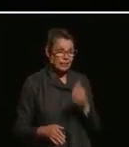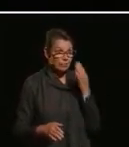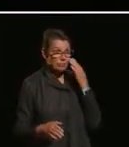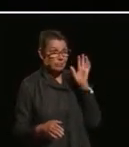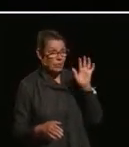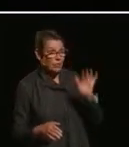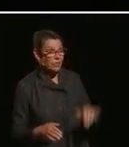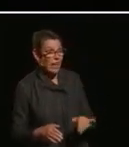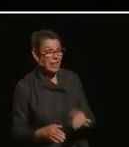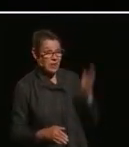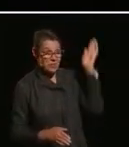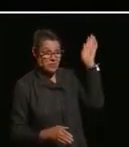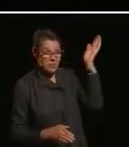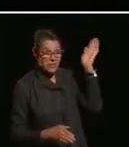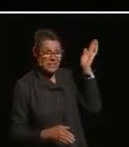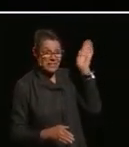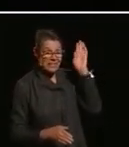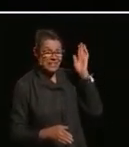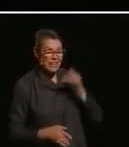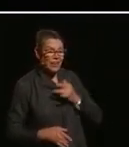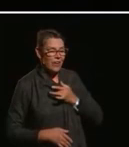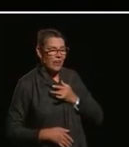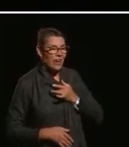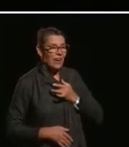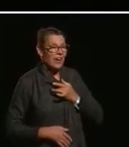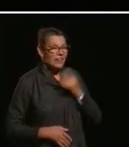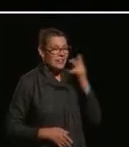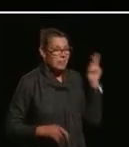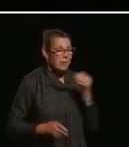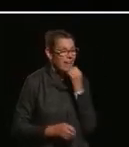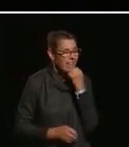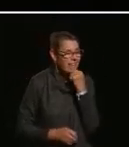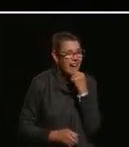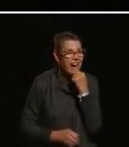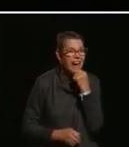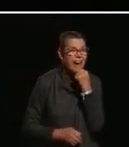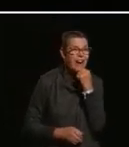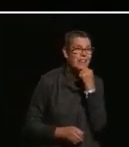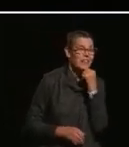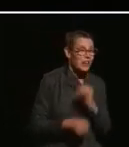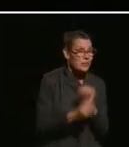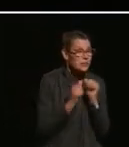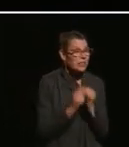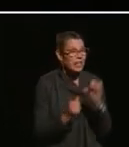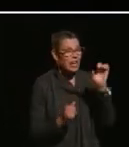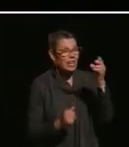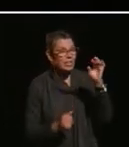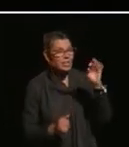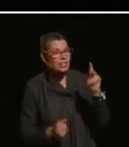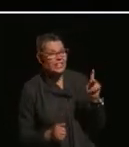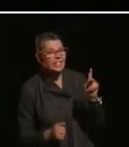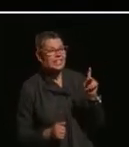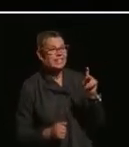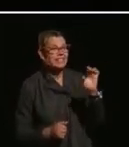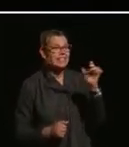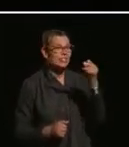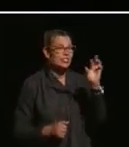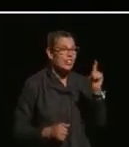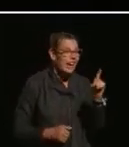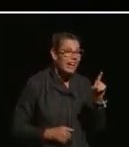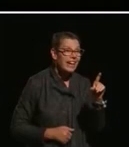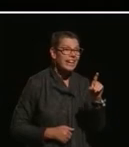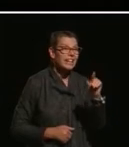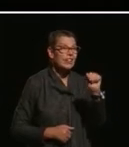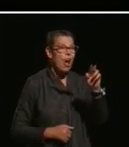see people I loved and had worked with, like Chick or Chet or Shadow Morton or Brooks Arthur, people who changed my